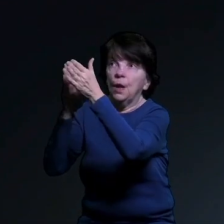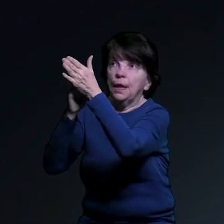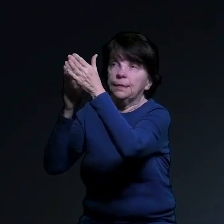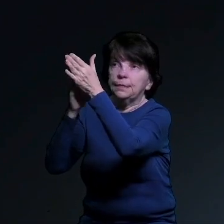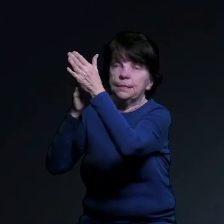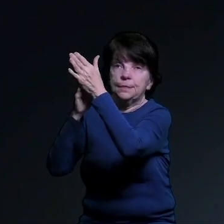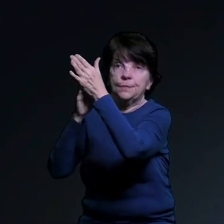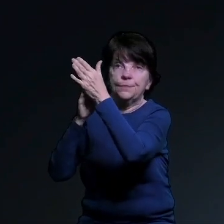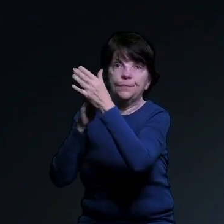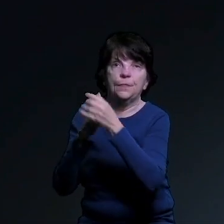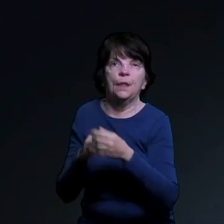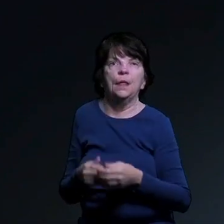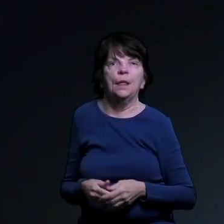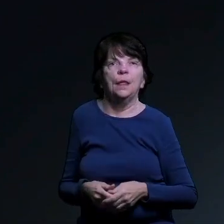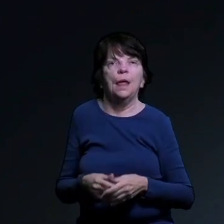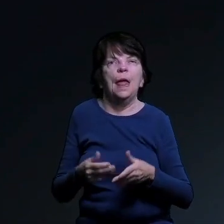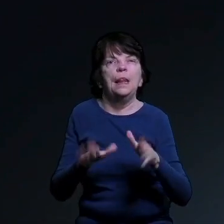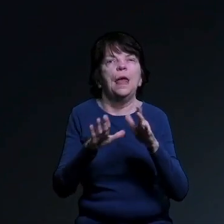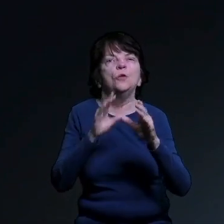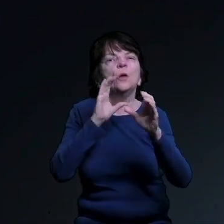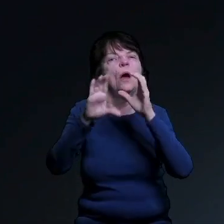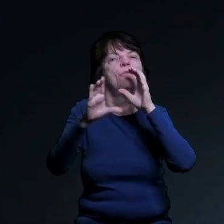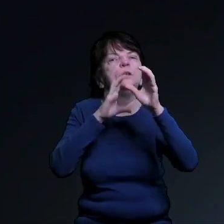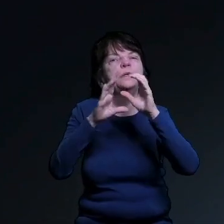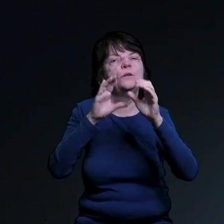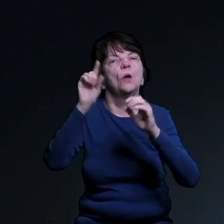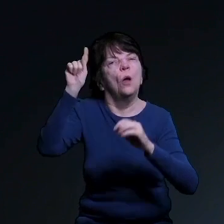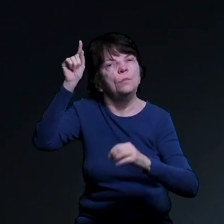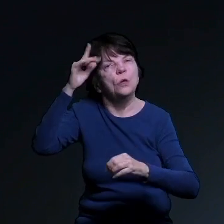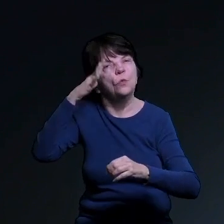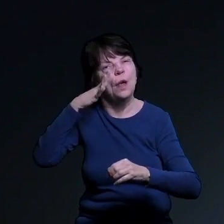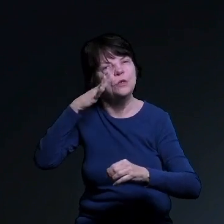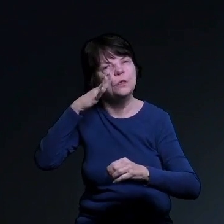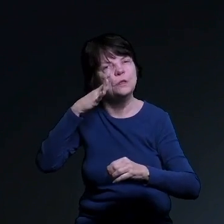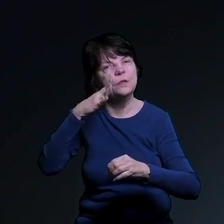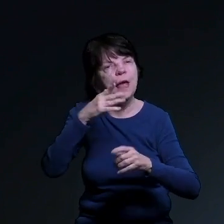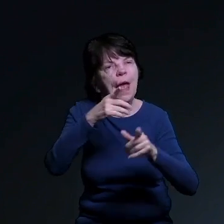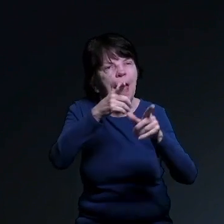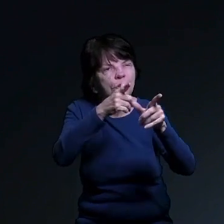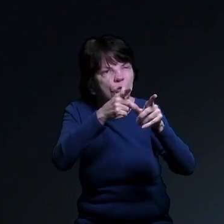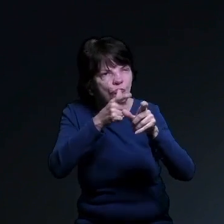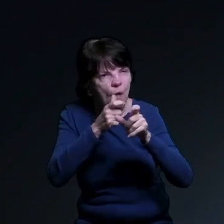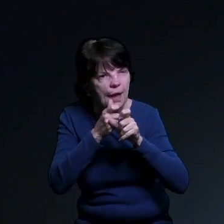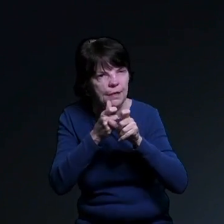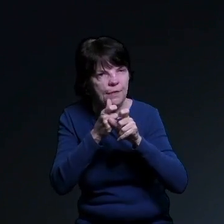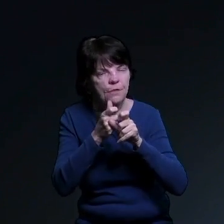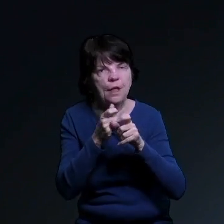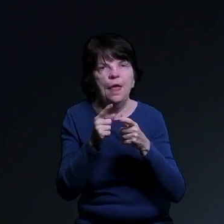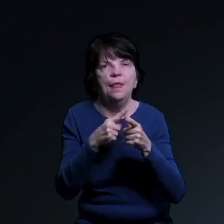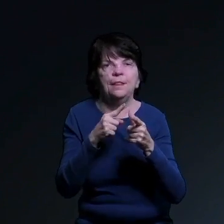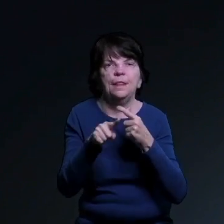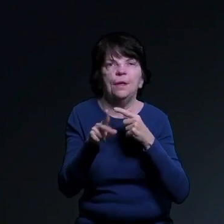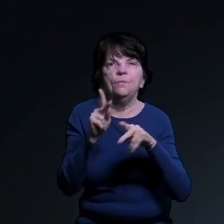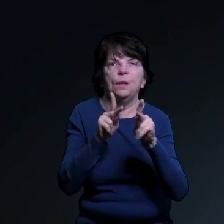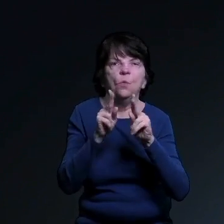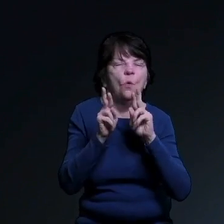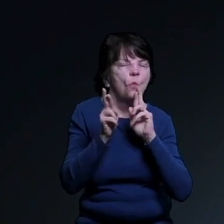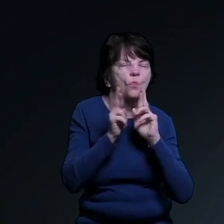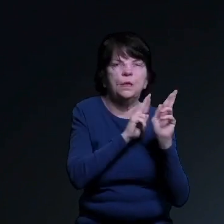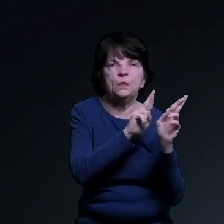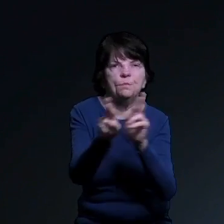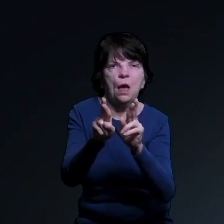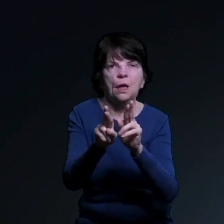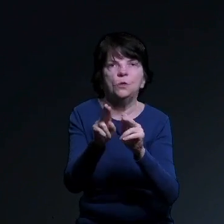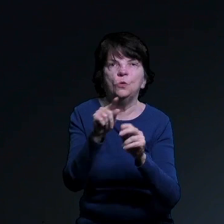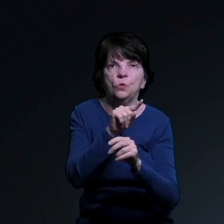gracious and attractive so that you will have the right response